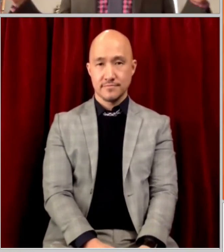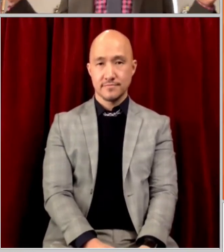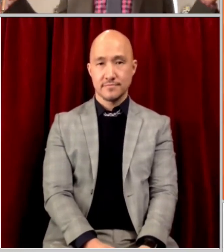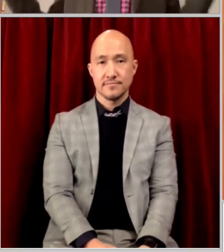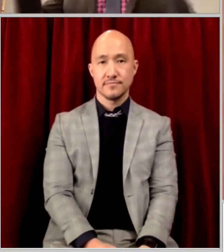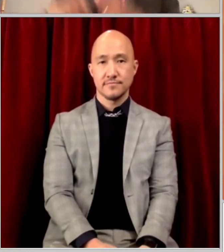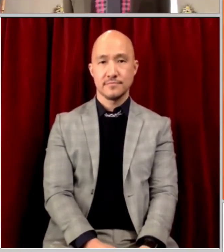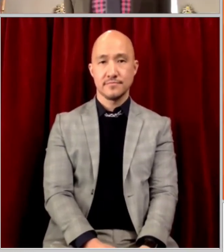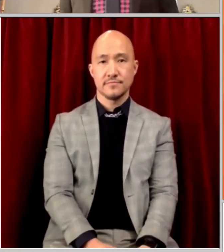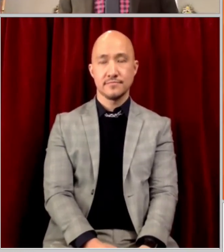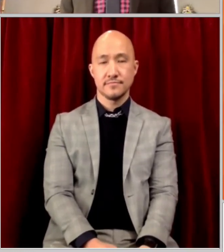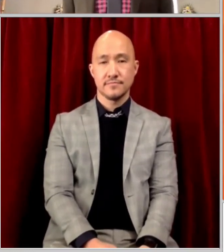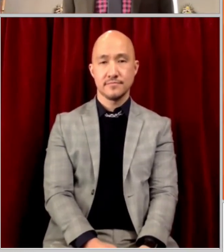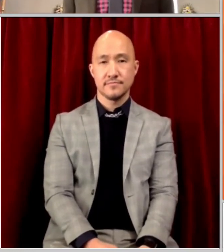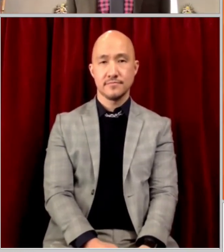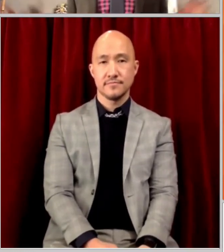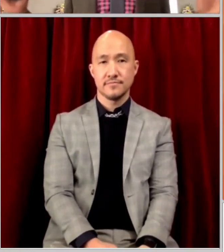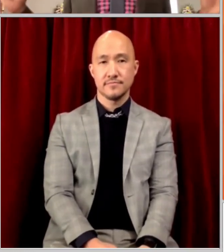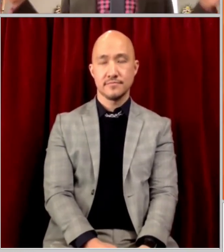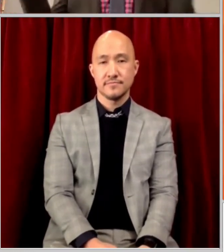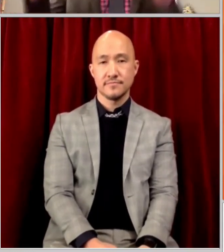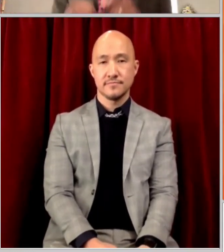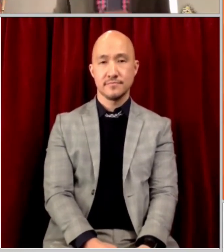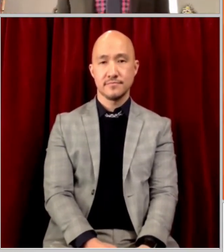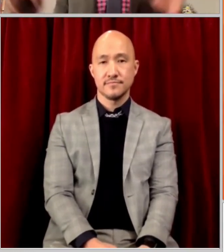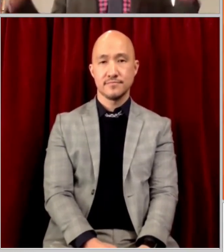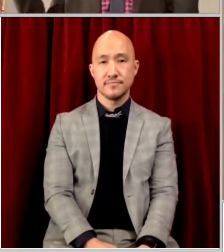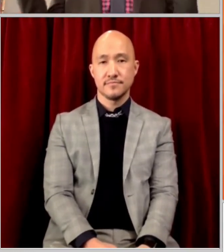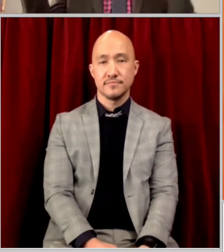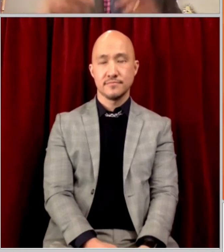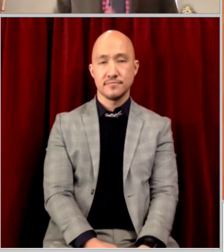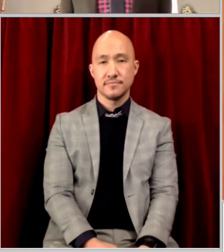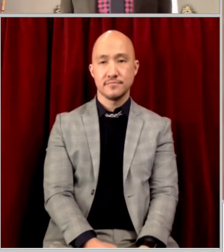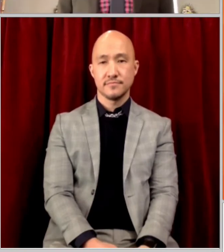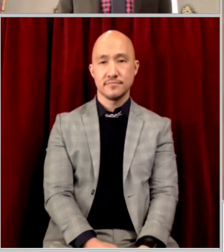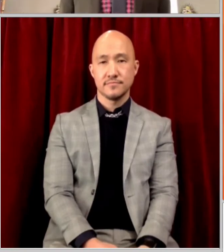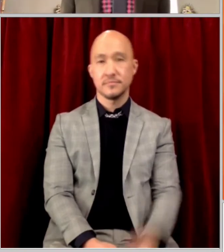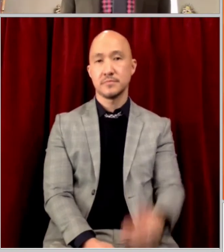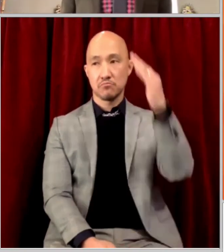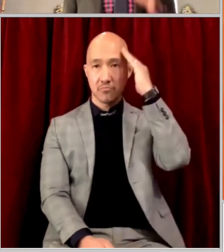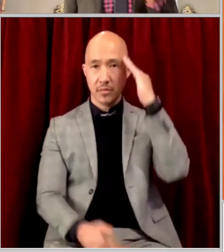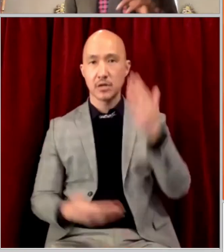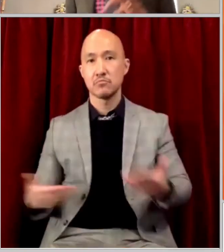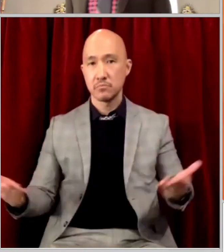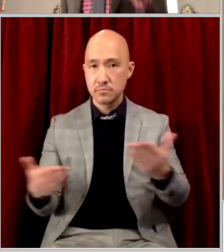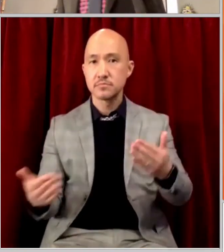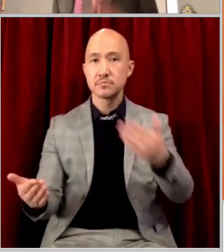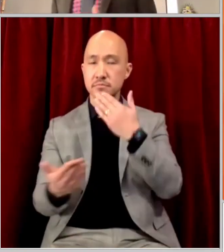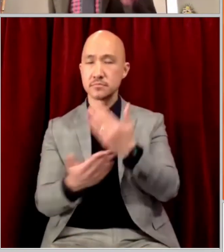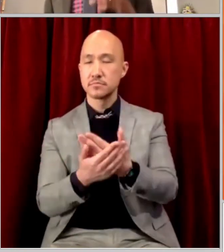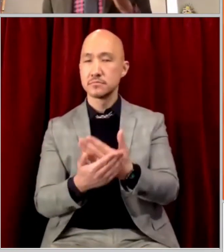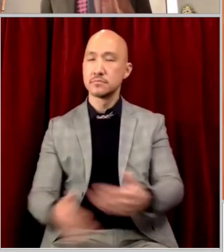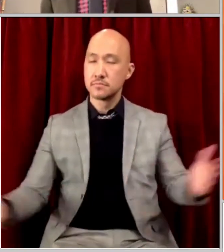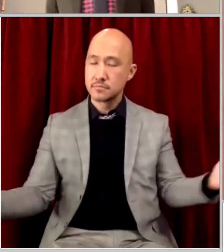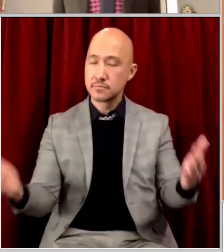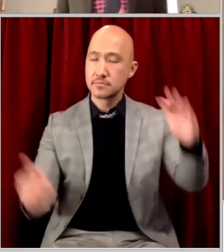congregation and they want to be a part of it, right? They know some good things are happening and they want to be a part of it. My encouragement is please, please, please